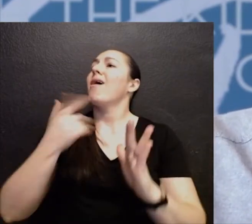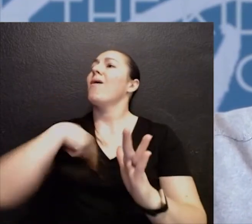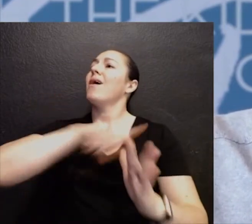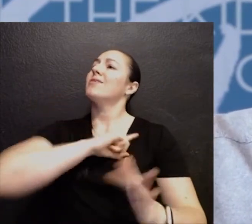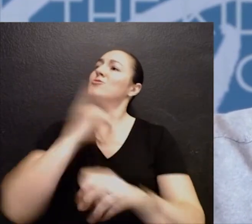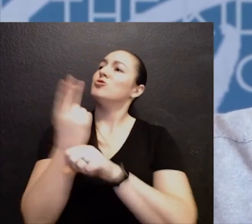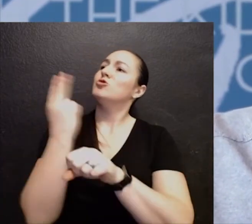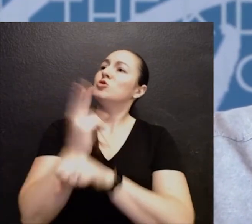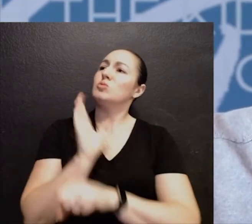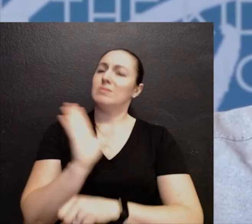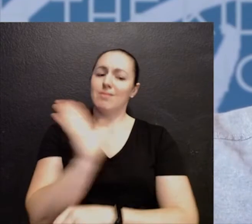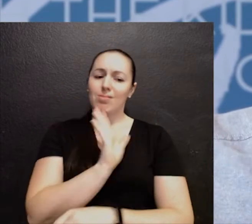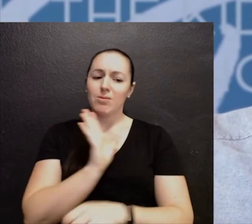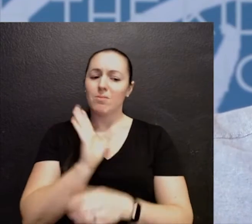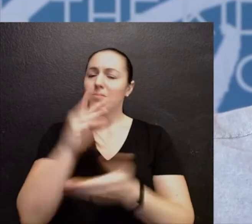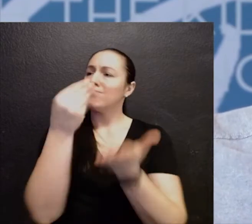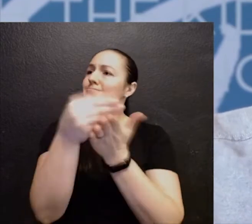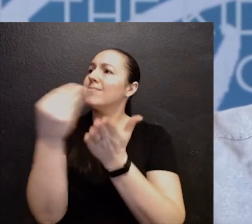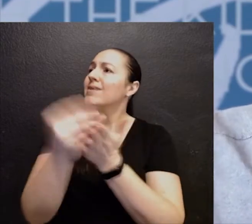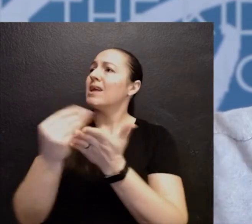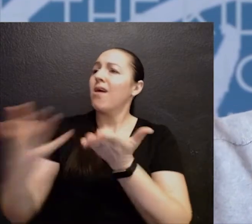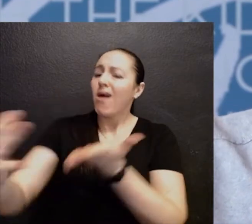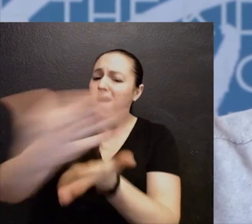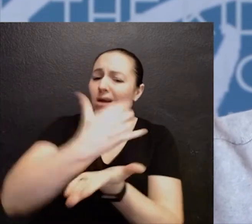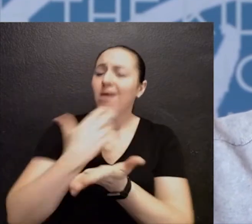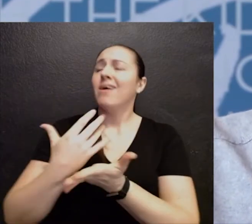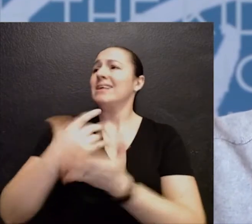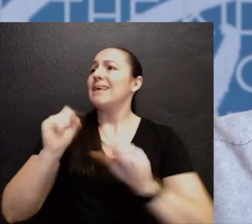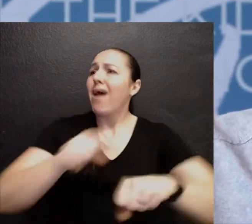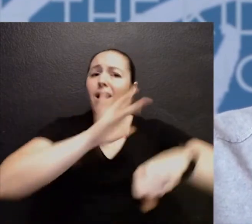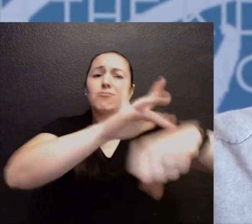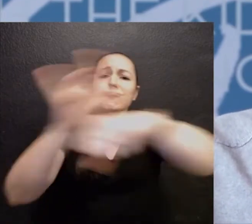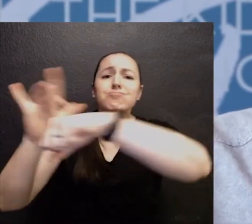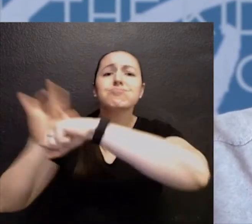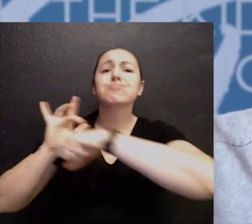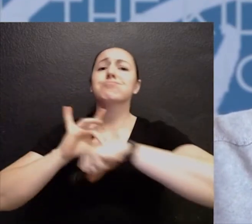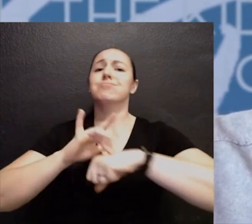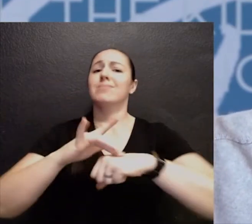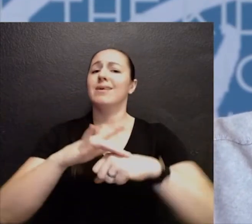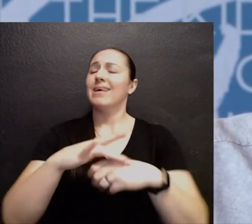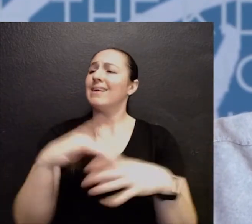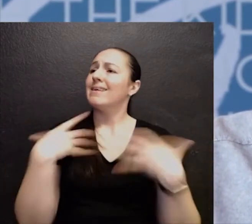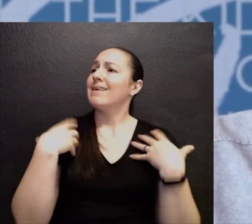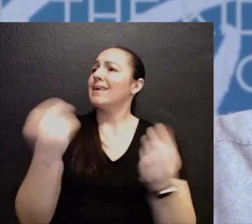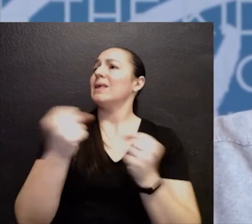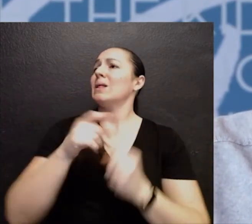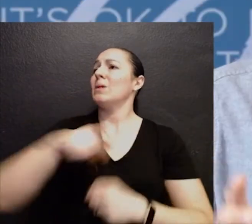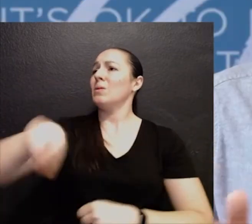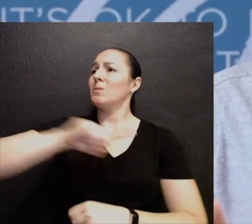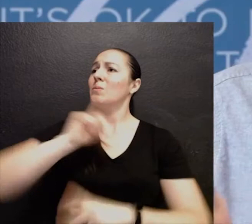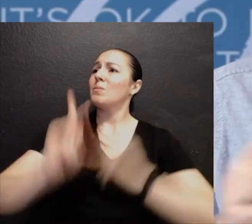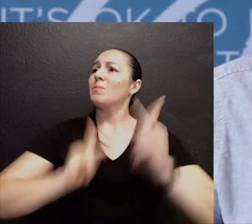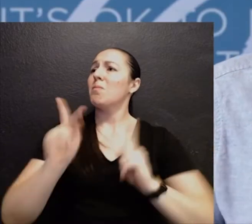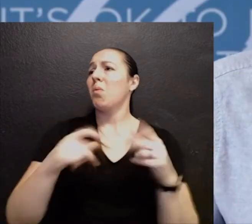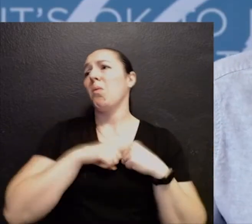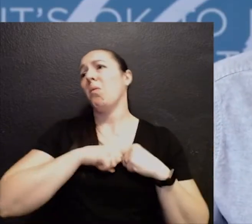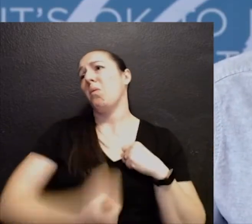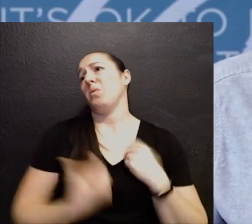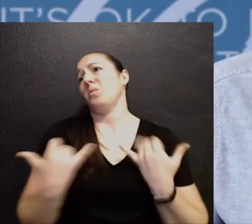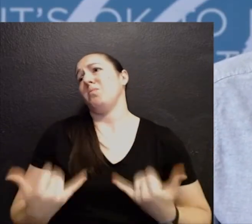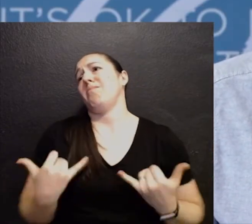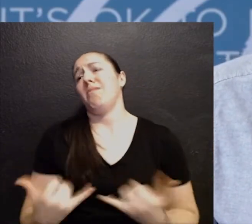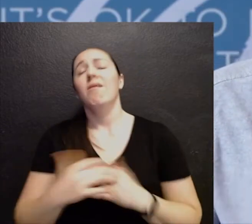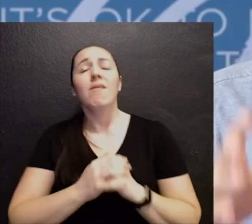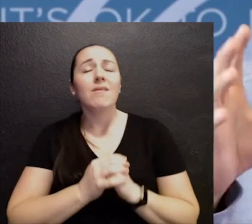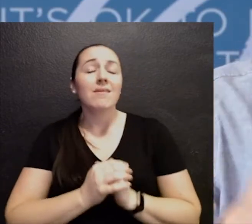finances to begin to continue to reach and touch people who are hurting in this time, in the name of Jesus. We know that God's gonna continue to